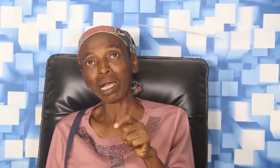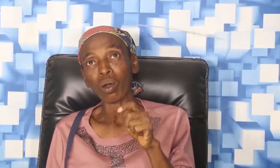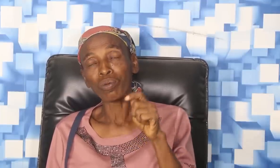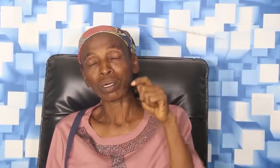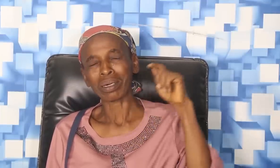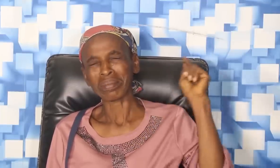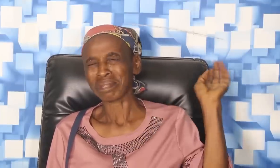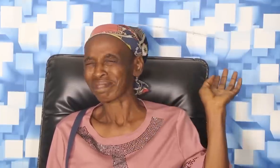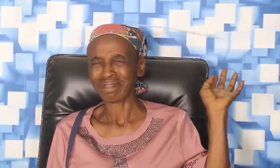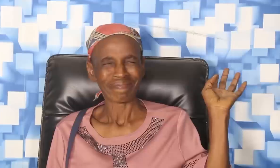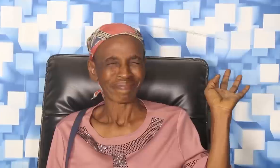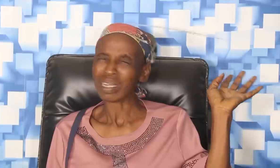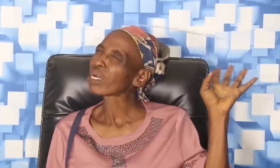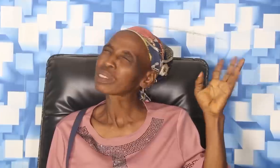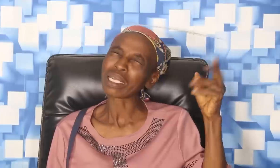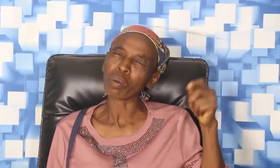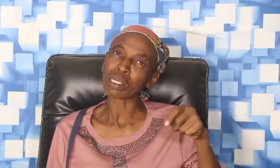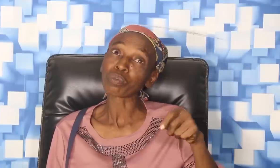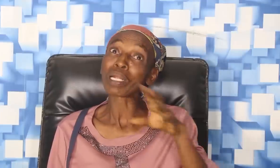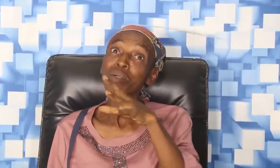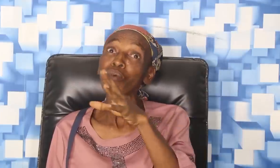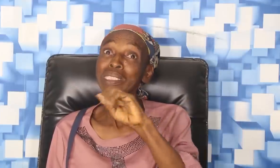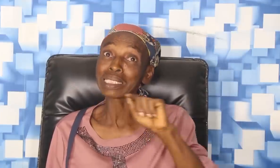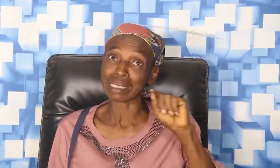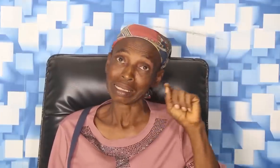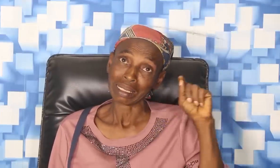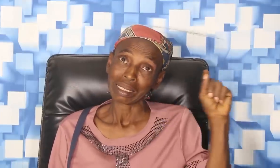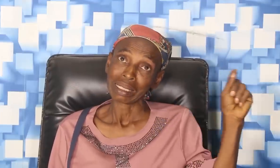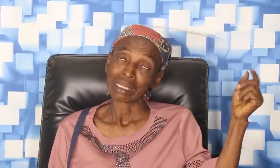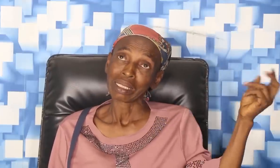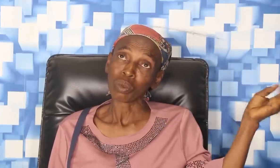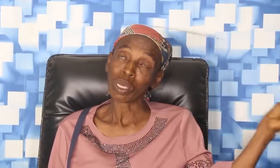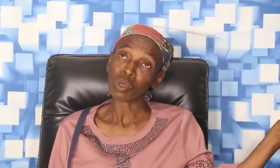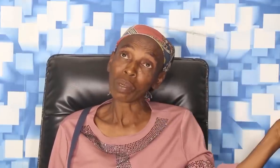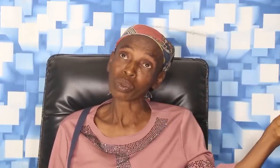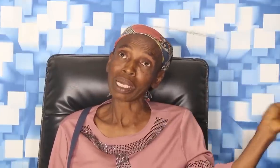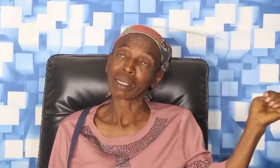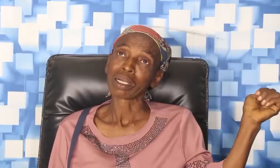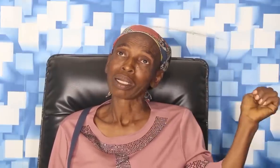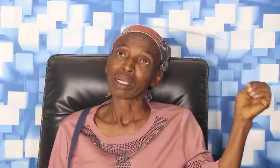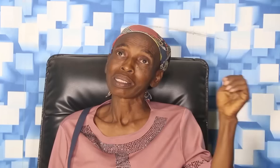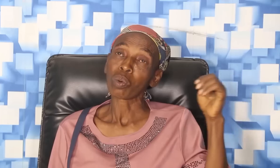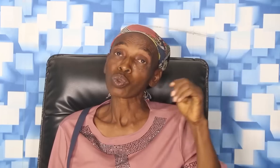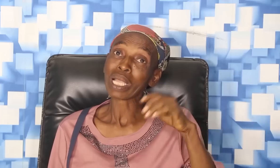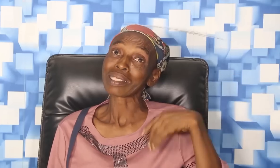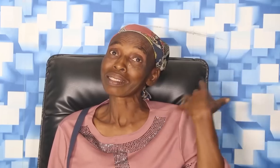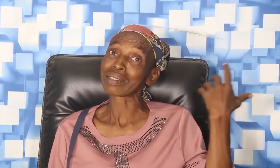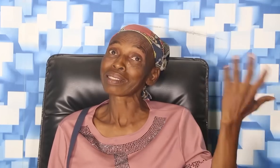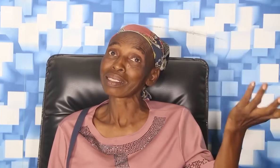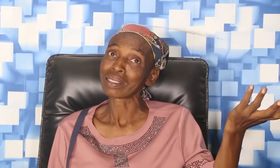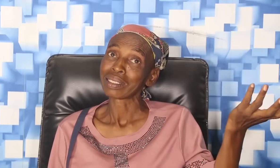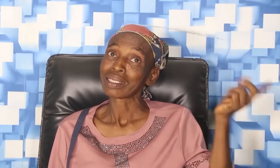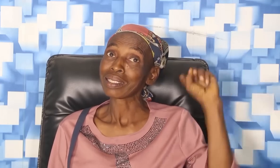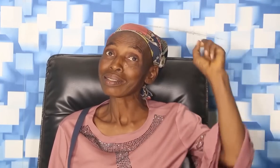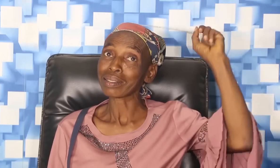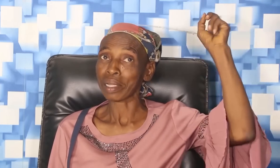the burial of Madam Stella, first lady, we went to Abeokuta. That was when this thing